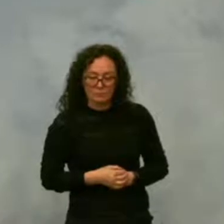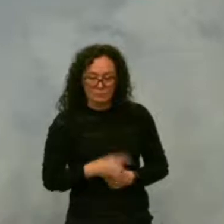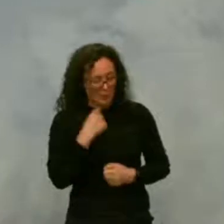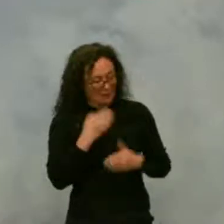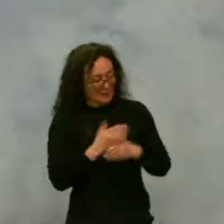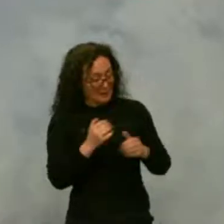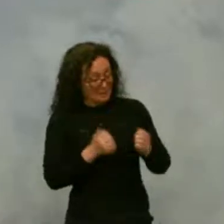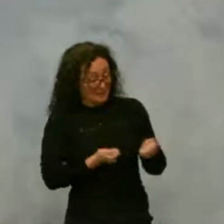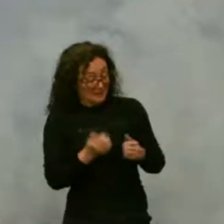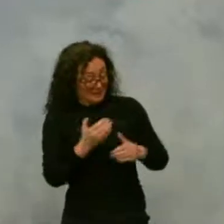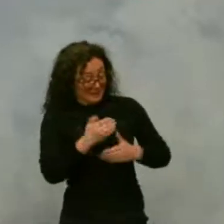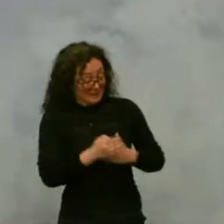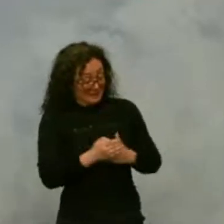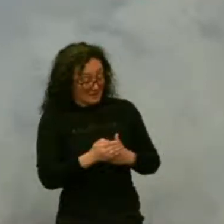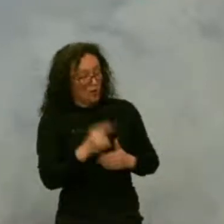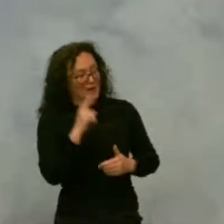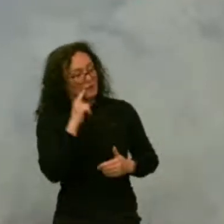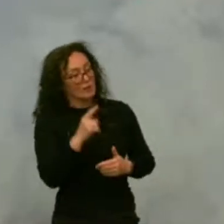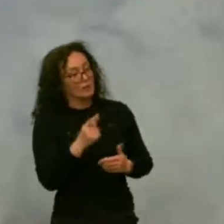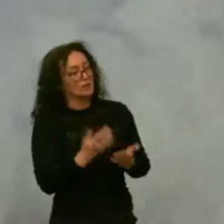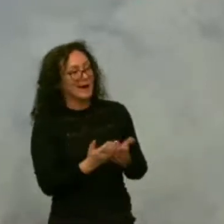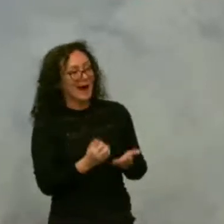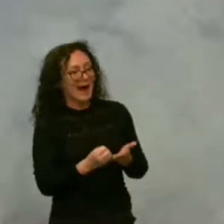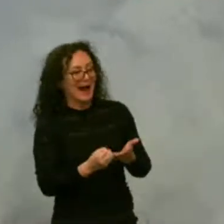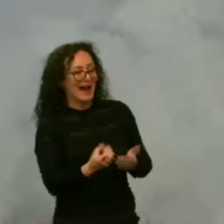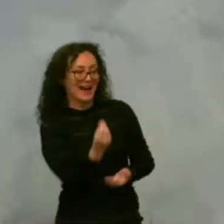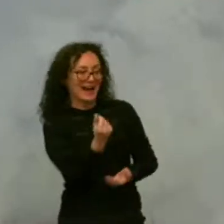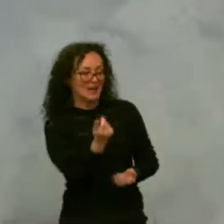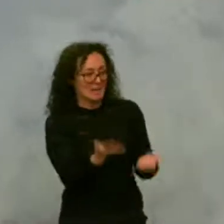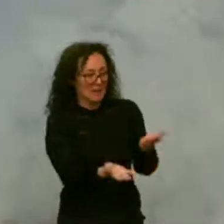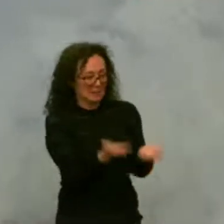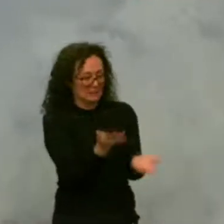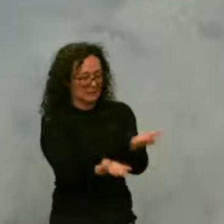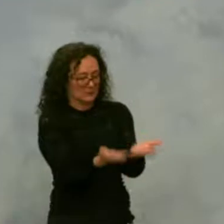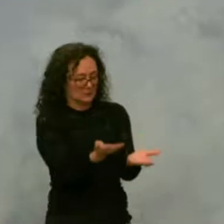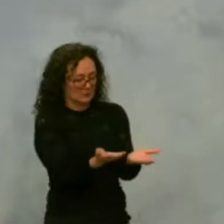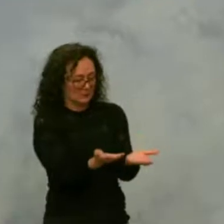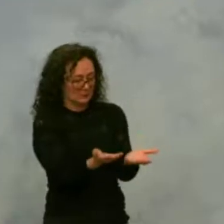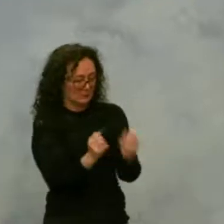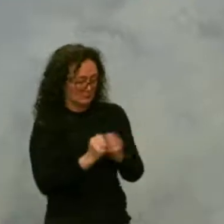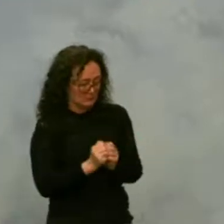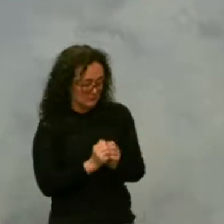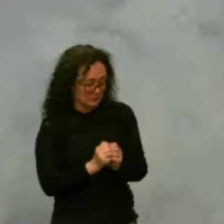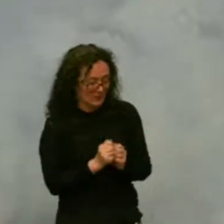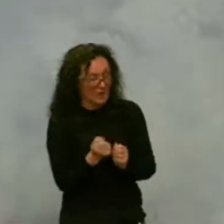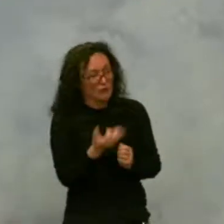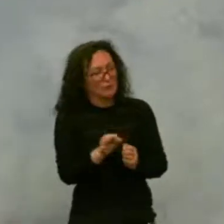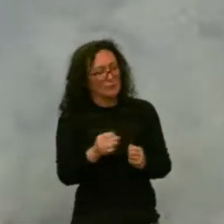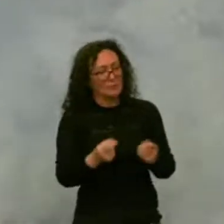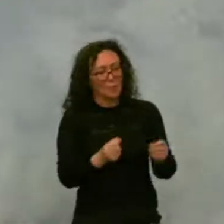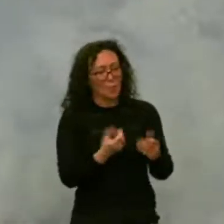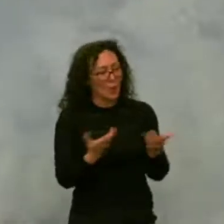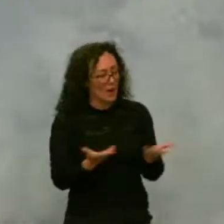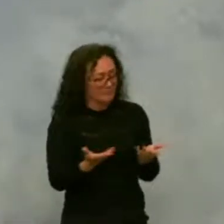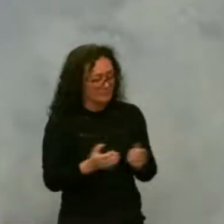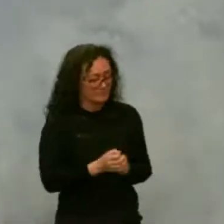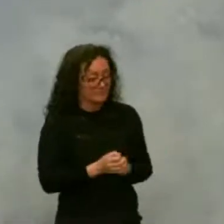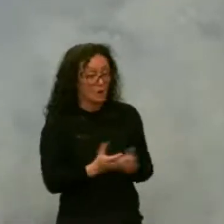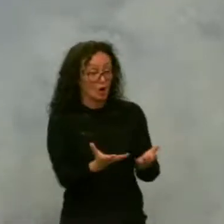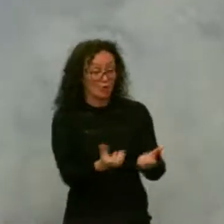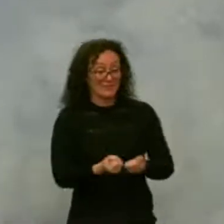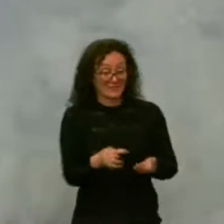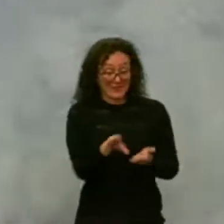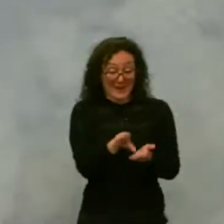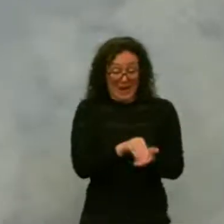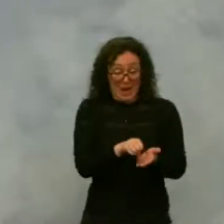with Council's cash balances, and these cash balances arise through a couple of sources. Either we've received income before